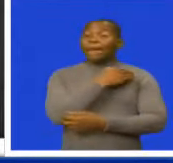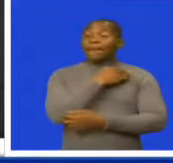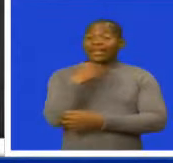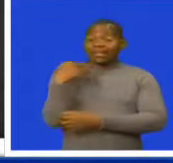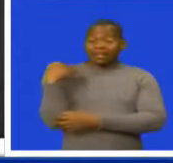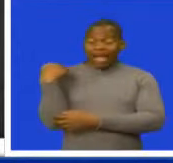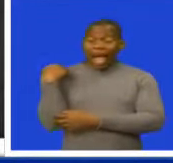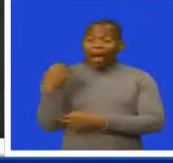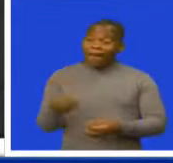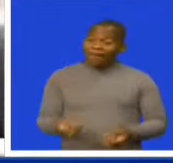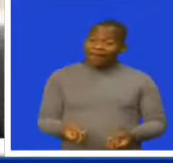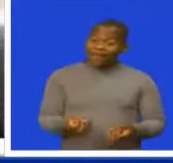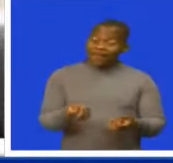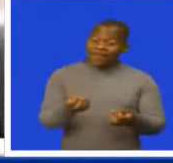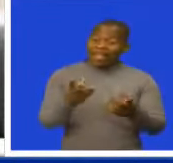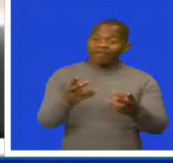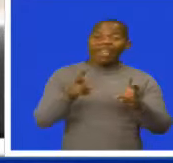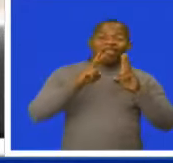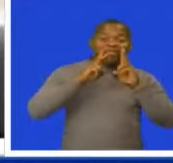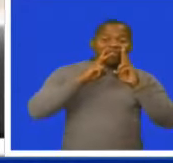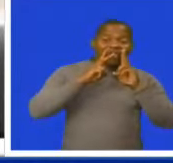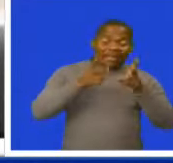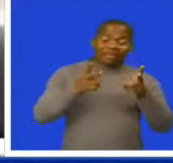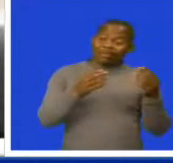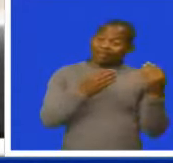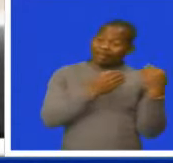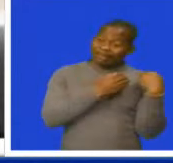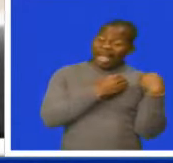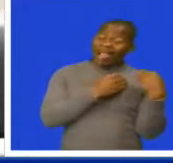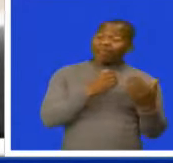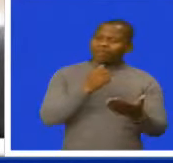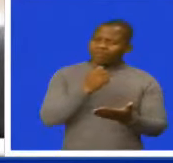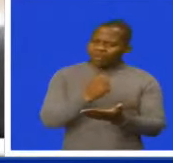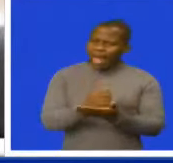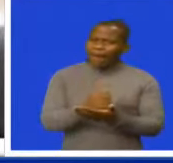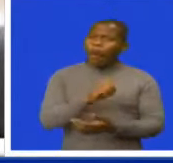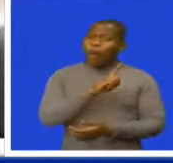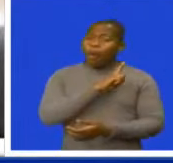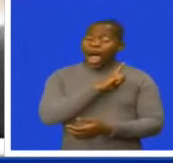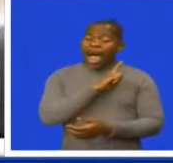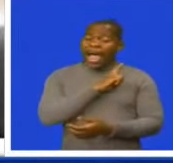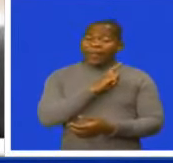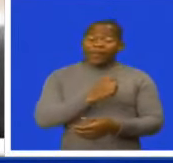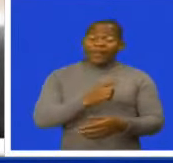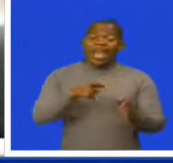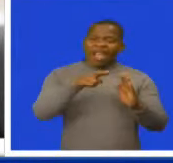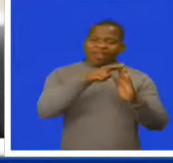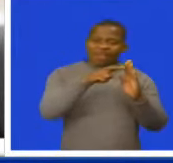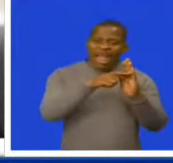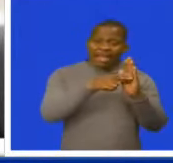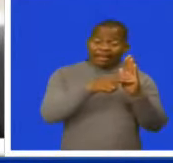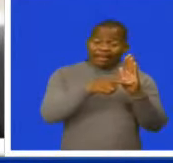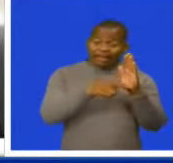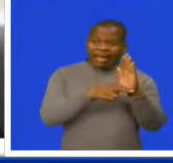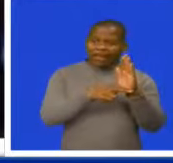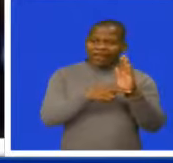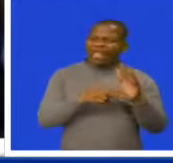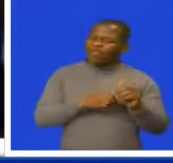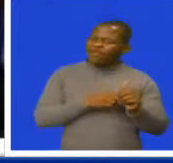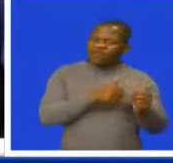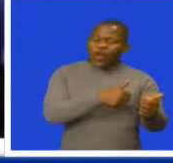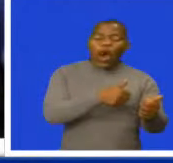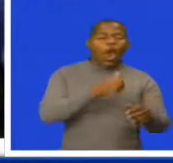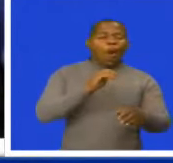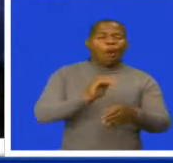letindzawo tihlale tihlandekile. Imvuna yelitiko letekuvakasha nemvelo Moses Vilakati ithi kumcoka ukuthi tindzawo